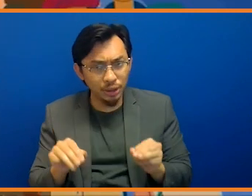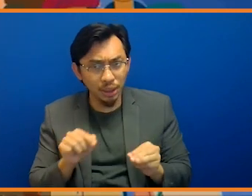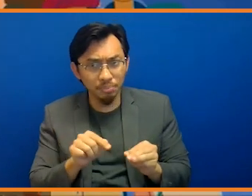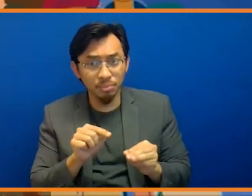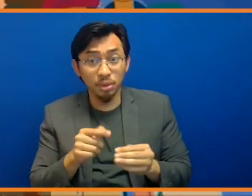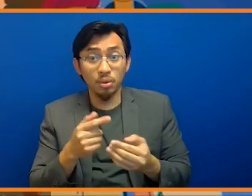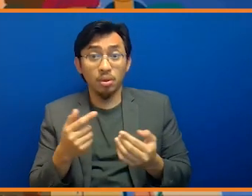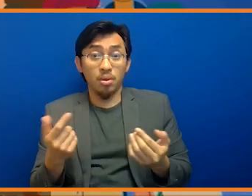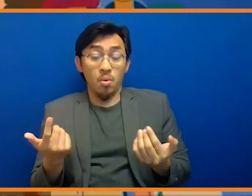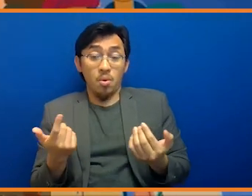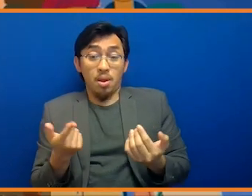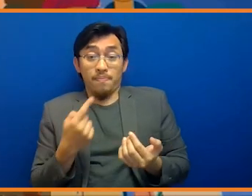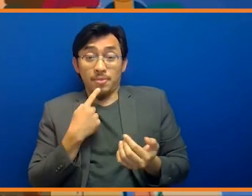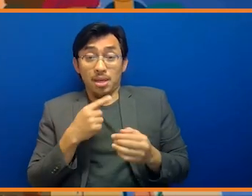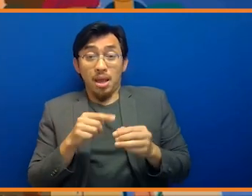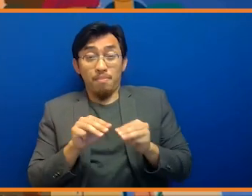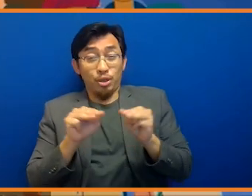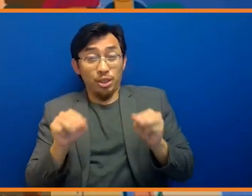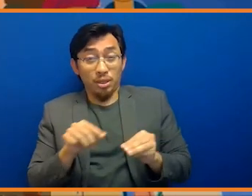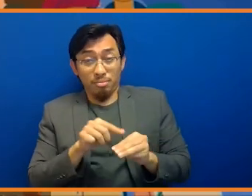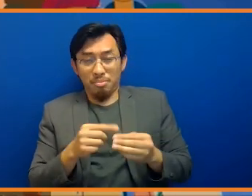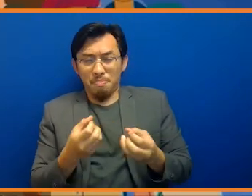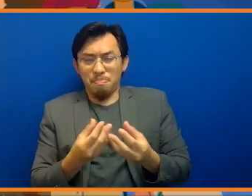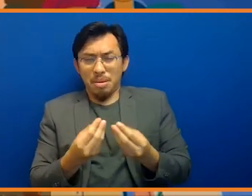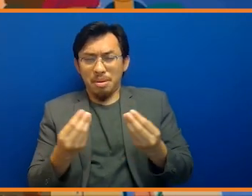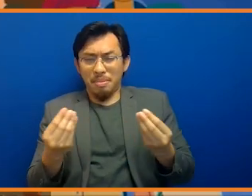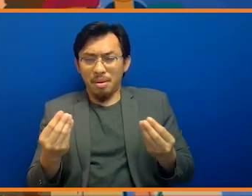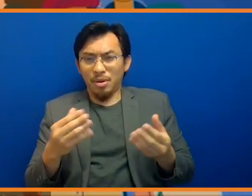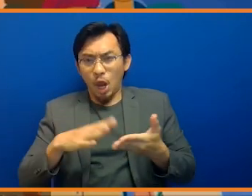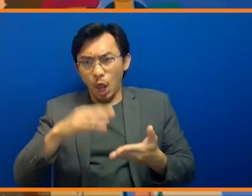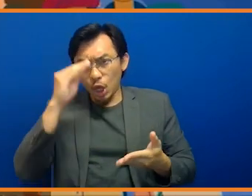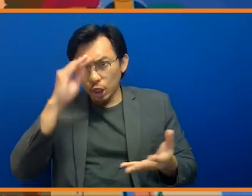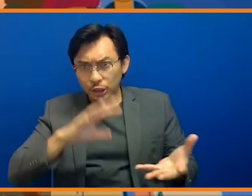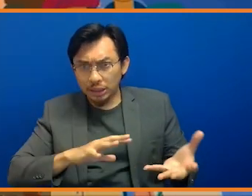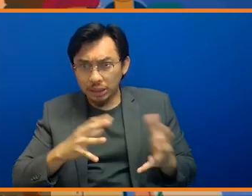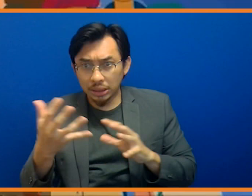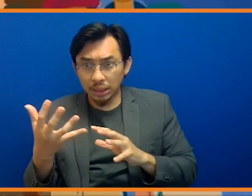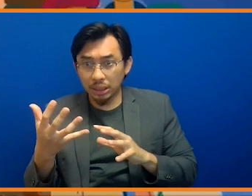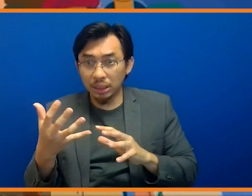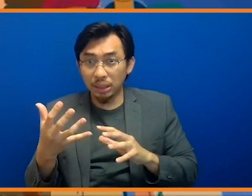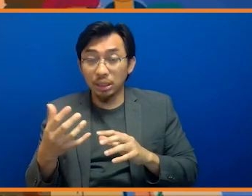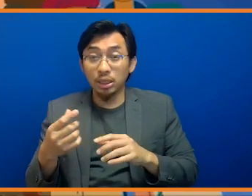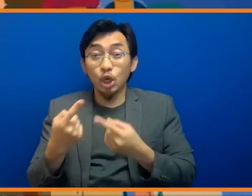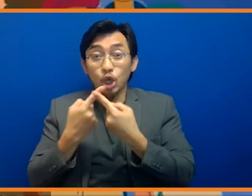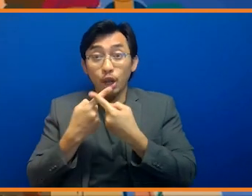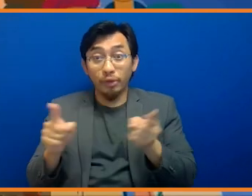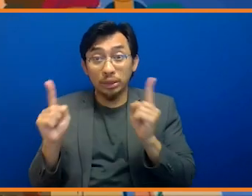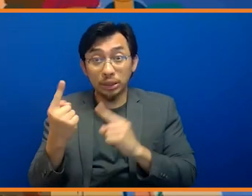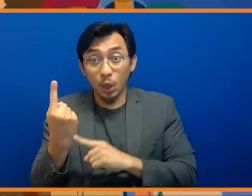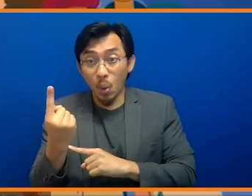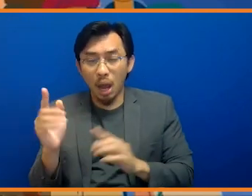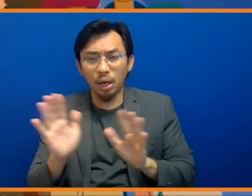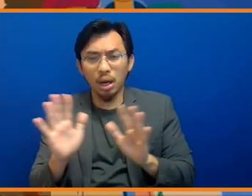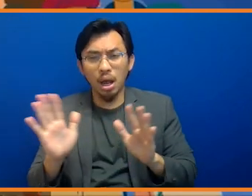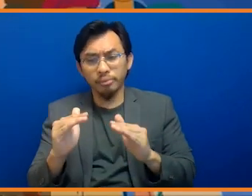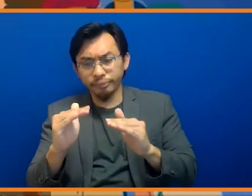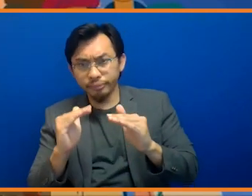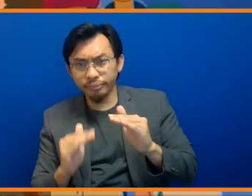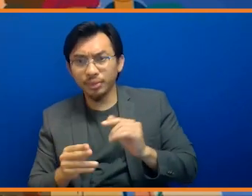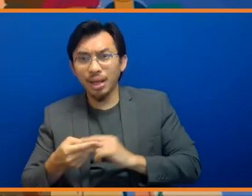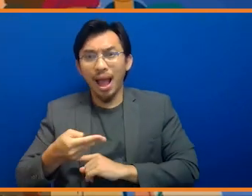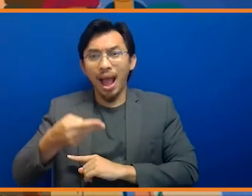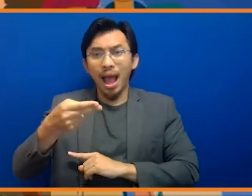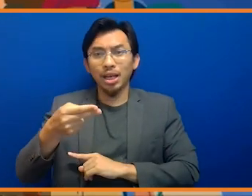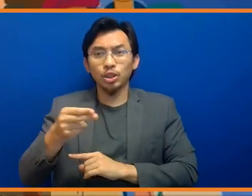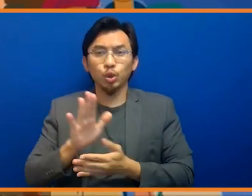also send that the museum is your place to learn this, not only in the university, not only in your junior